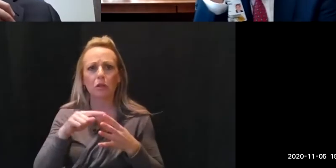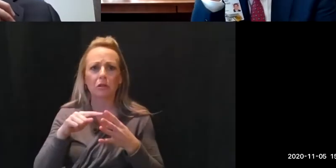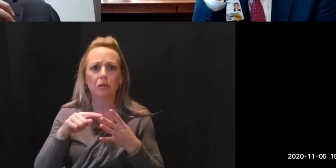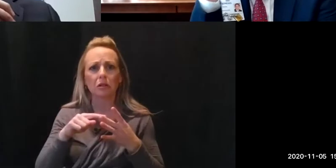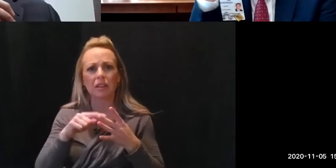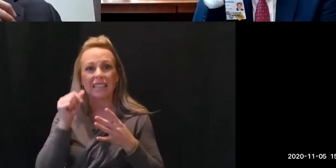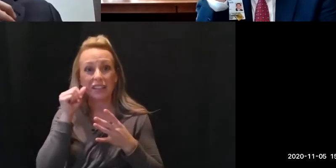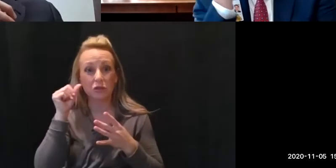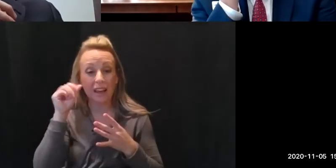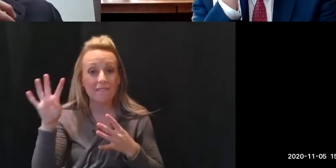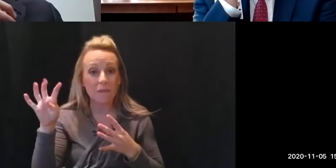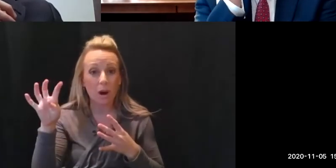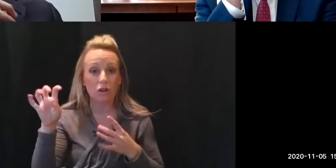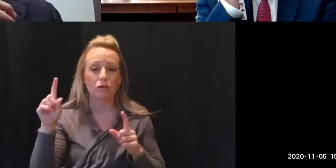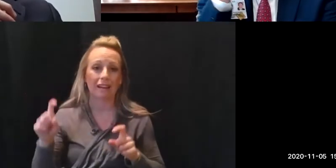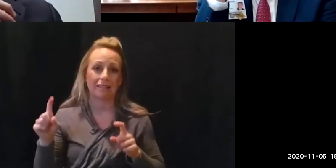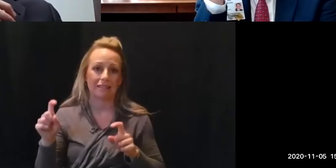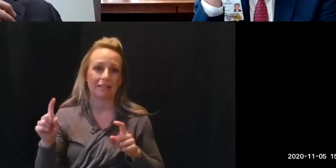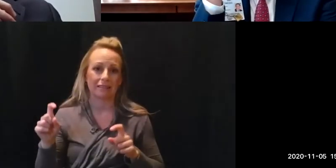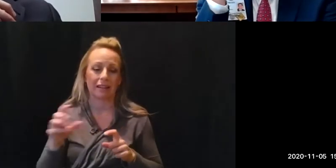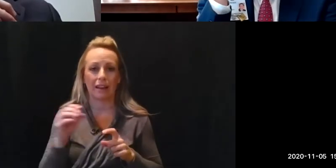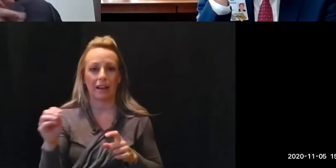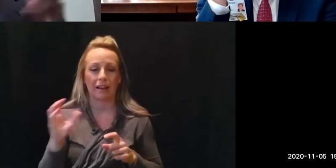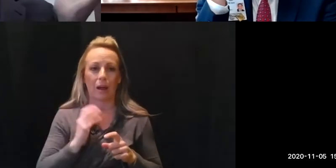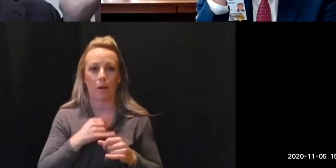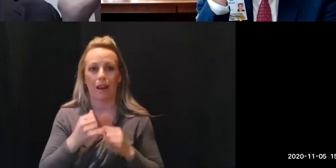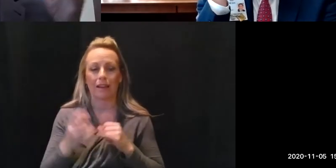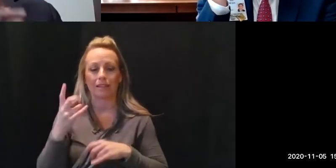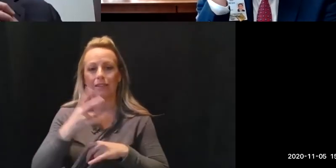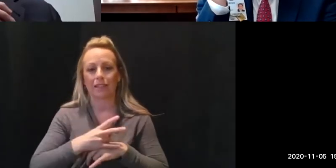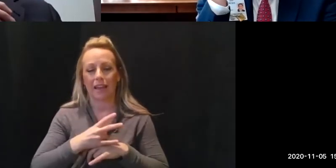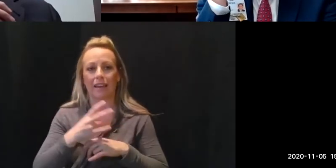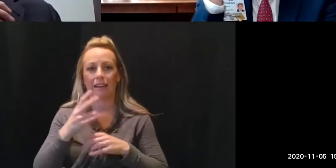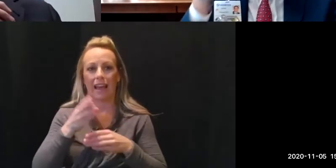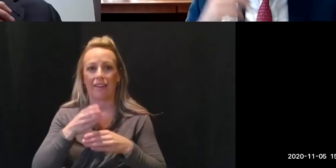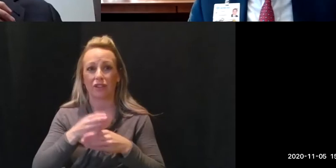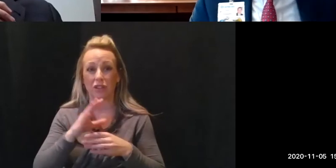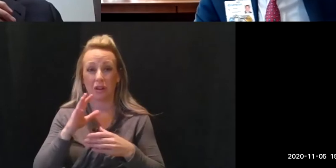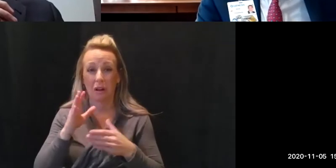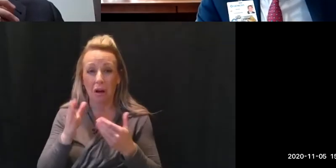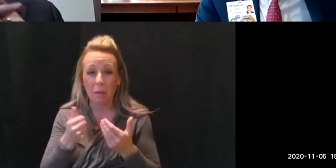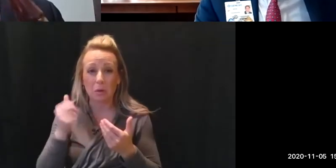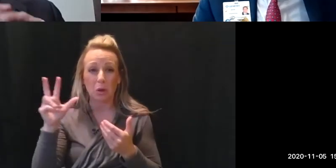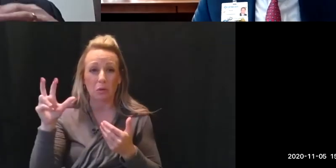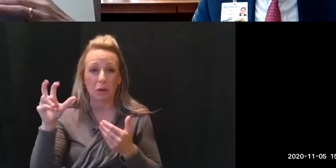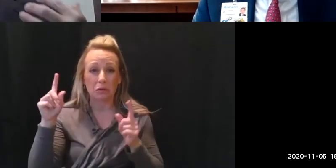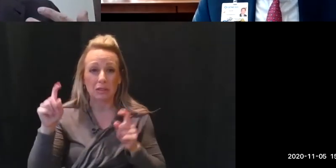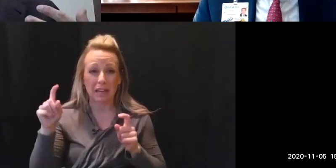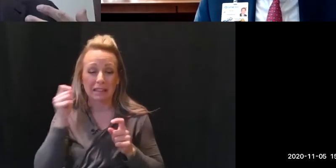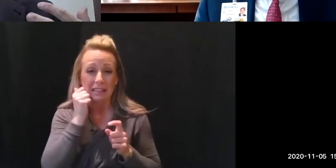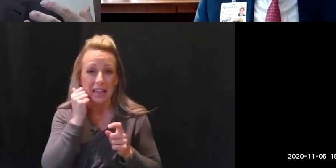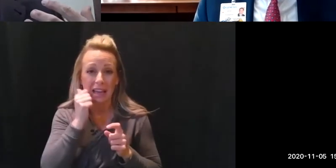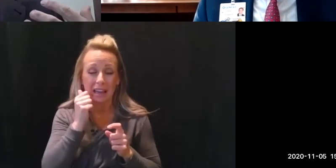we did 400. And our last 7-day average is we're averaging almost 300 tests a day. Where that becomes